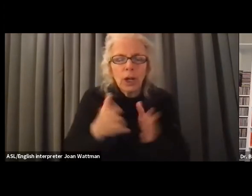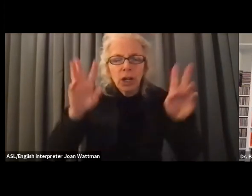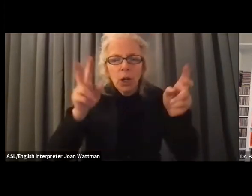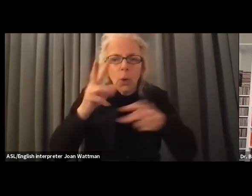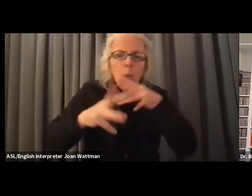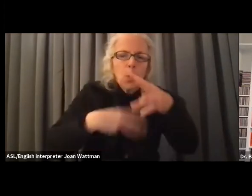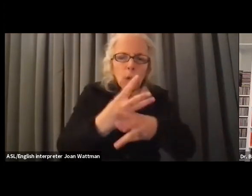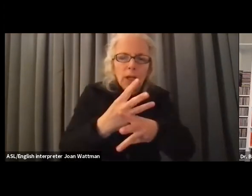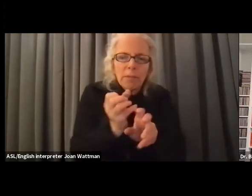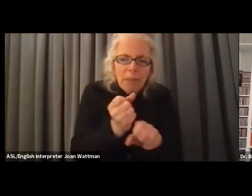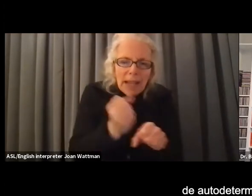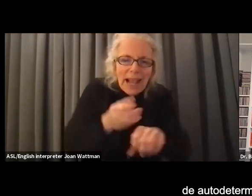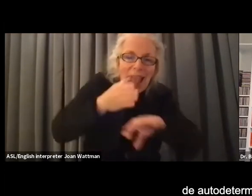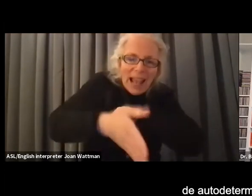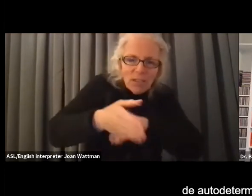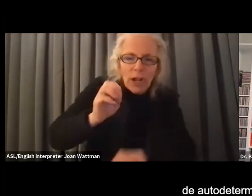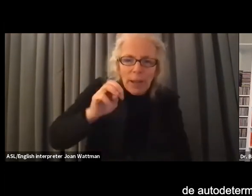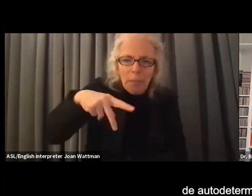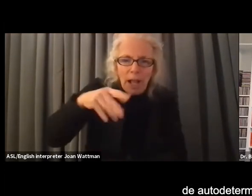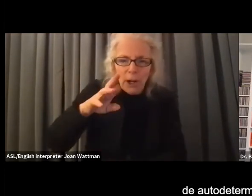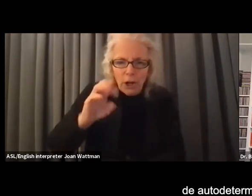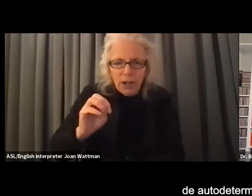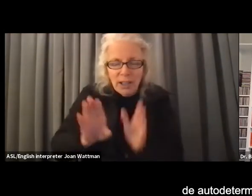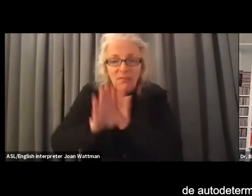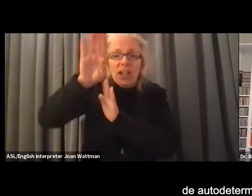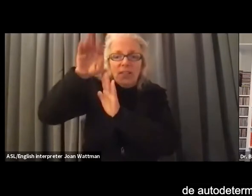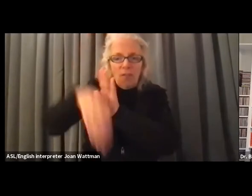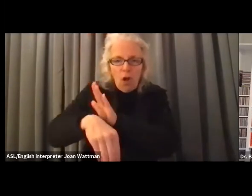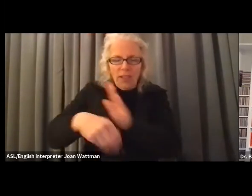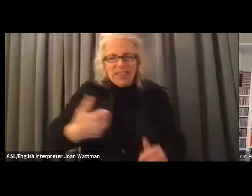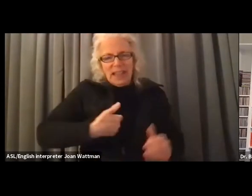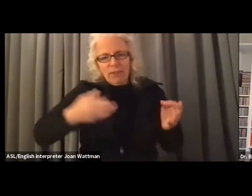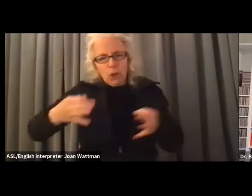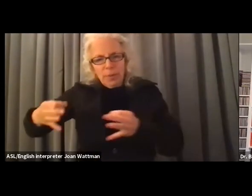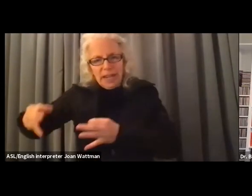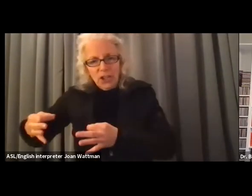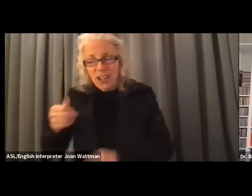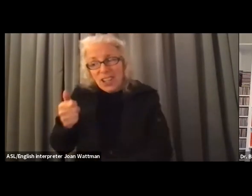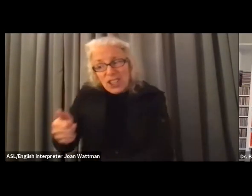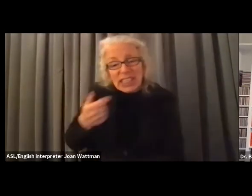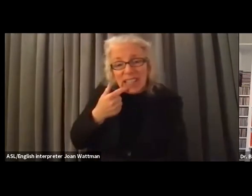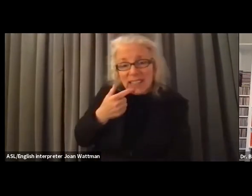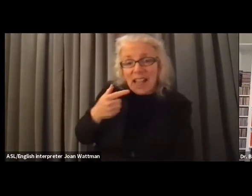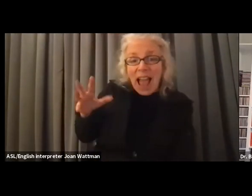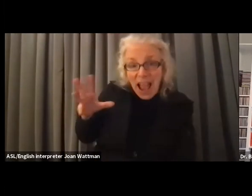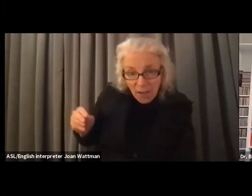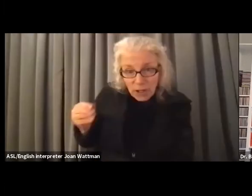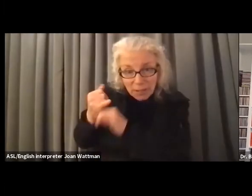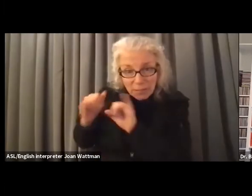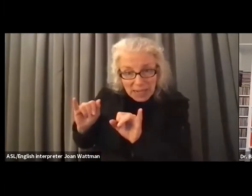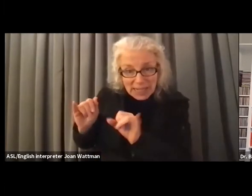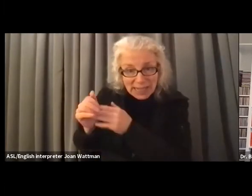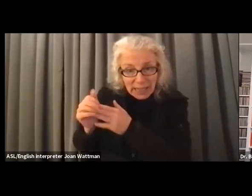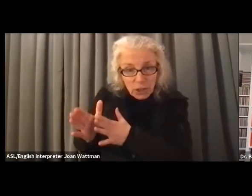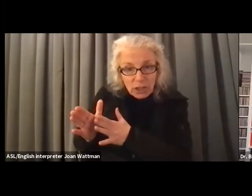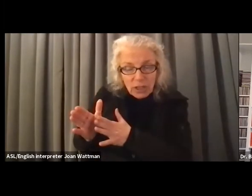Empire, The Rise and Fall of Self-Determination, in which she talks about African independence leaders and their impact, not just